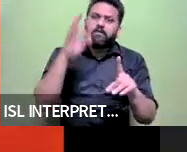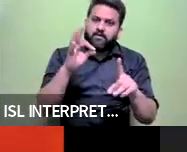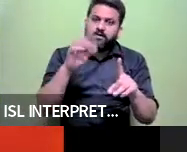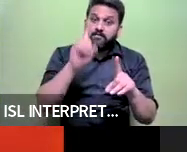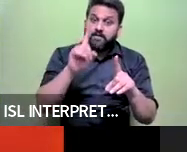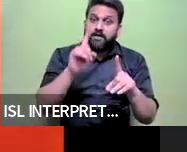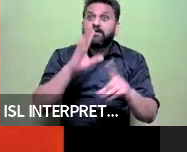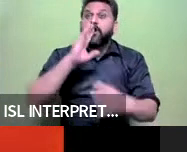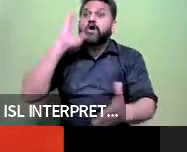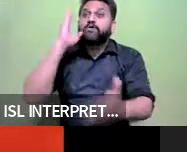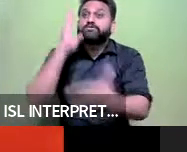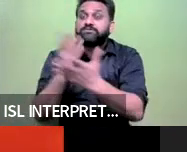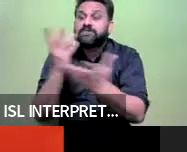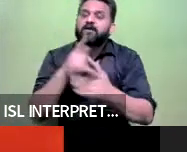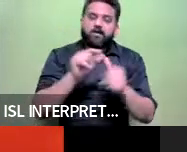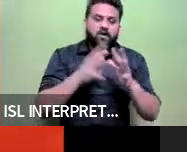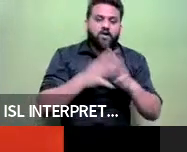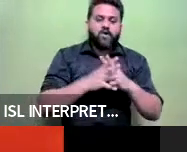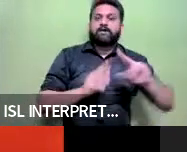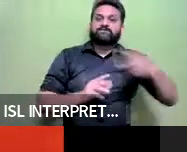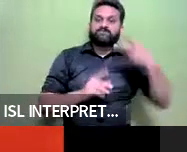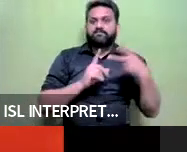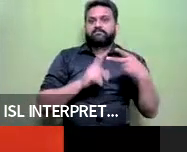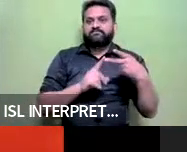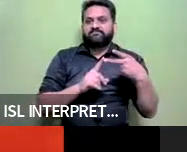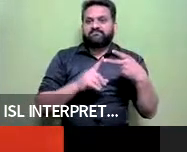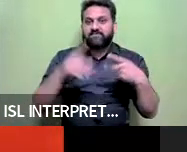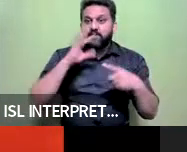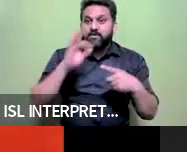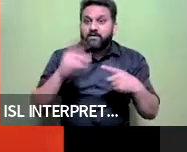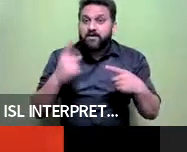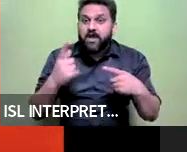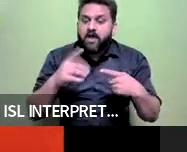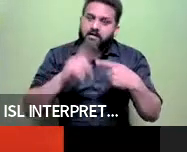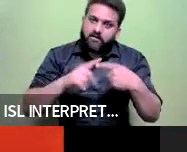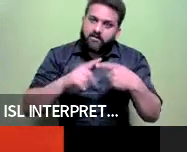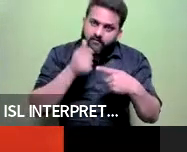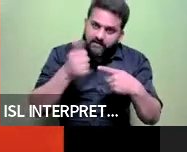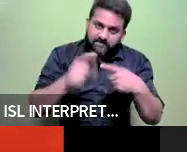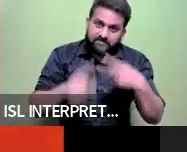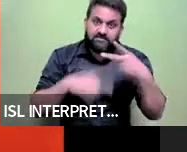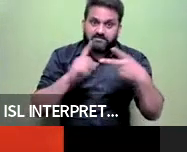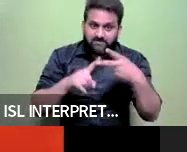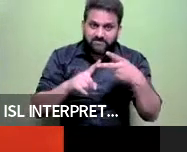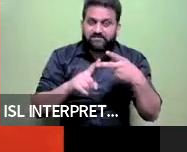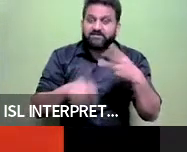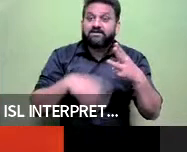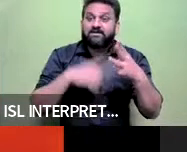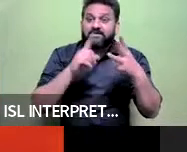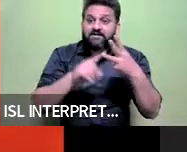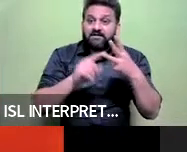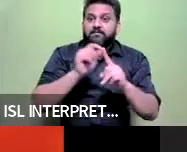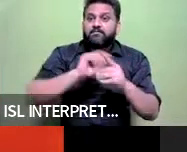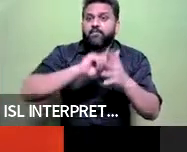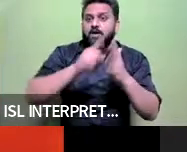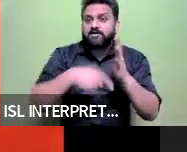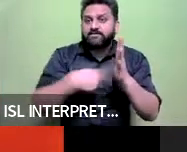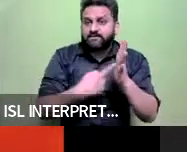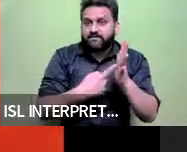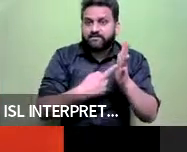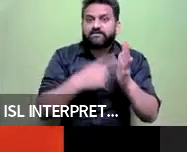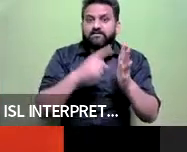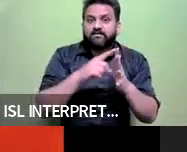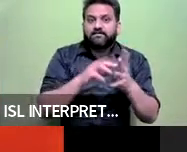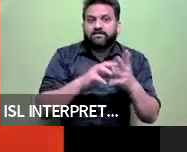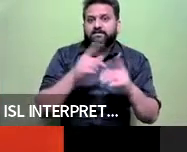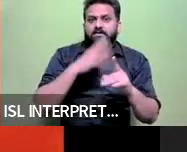the facts, not number one, is number two, is there. Policy is the last argument. If you do not have any facts